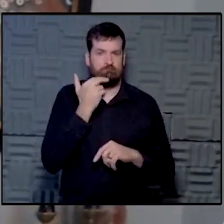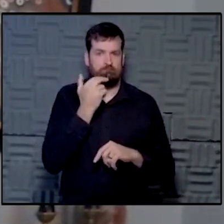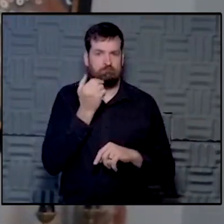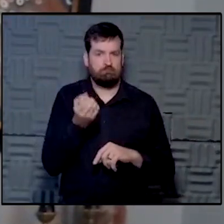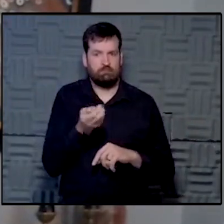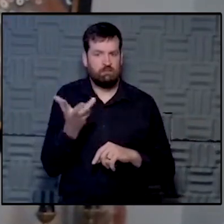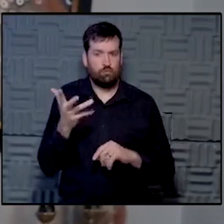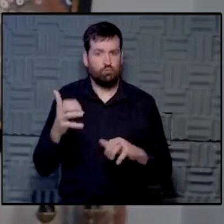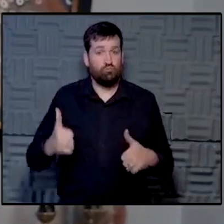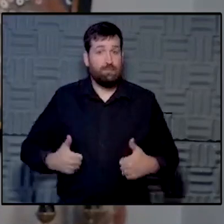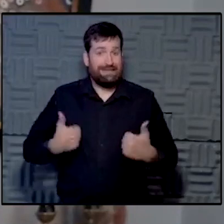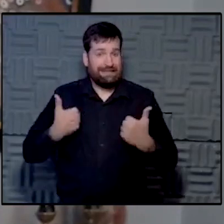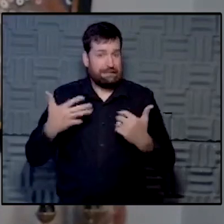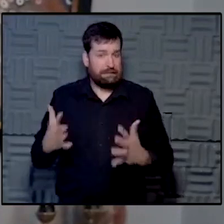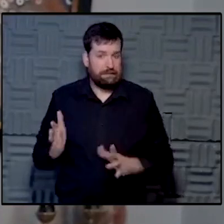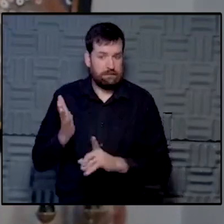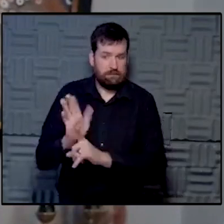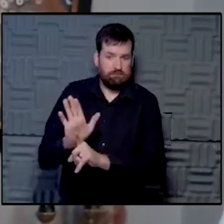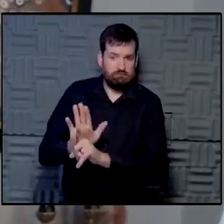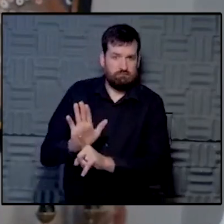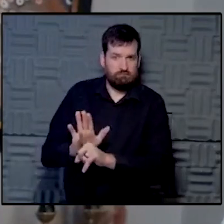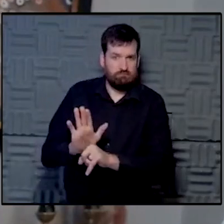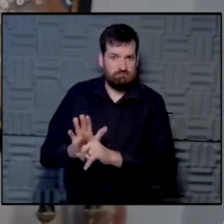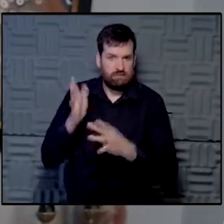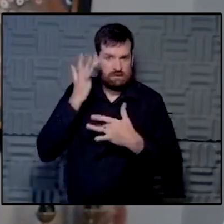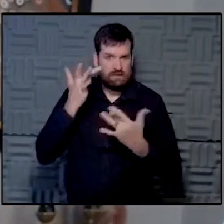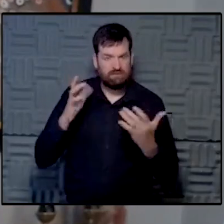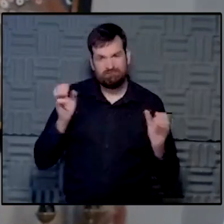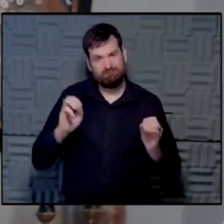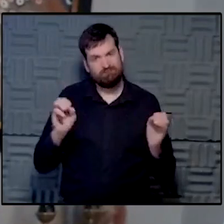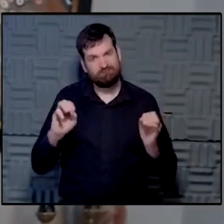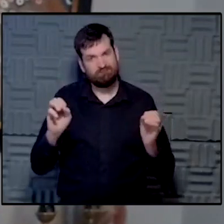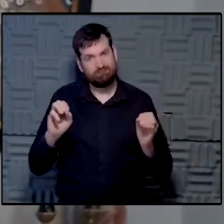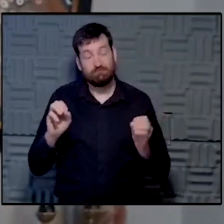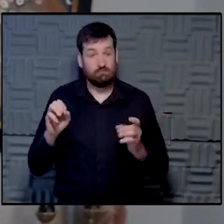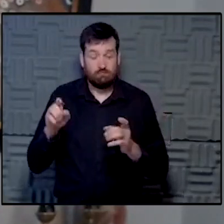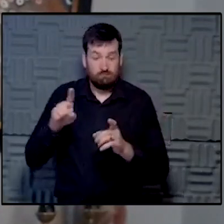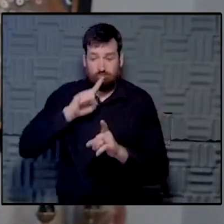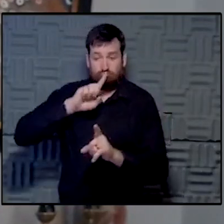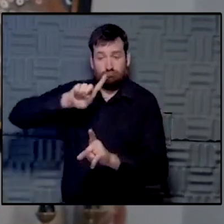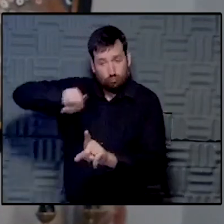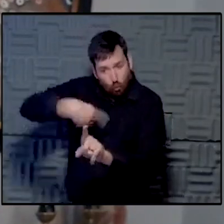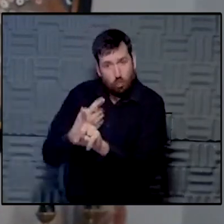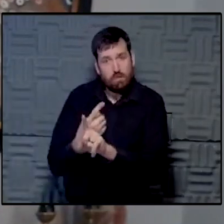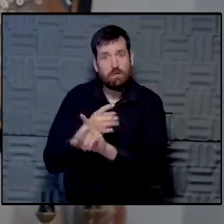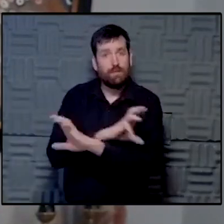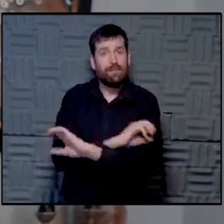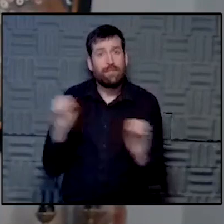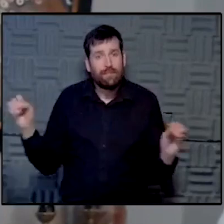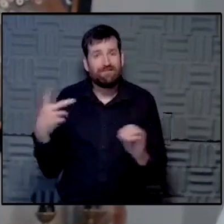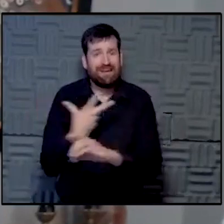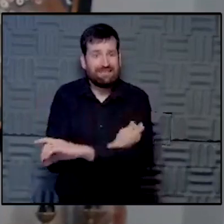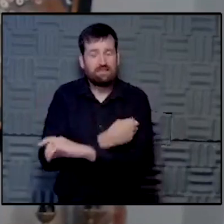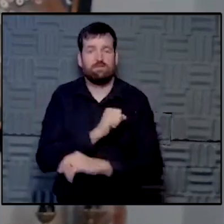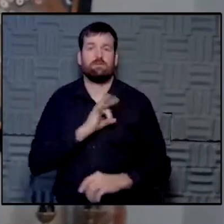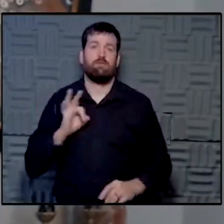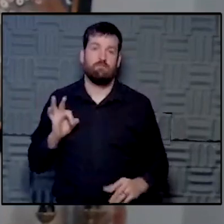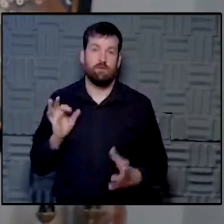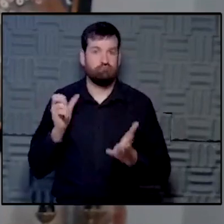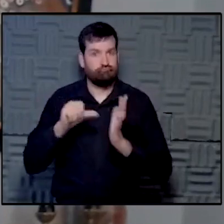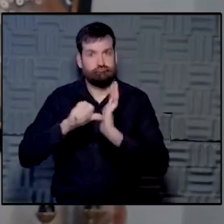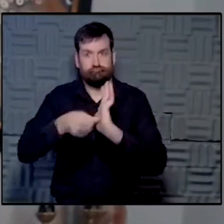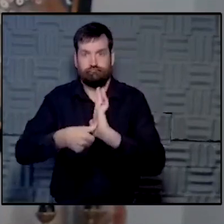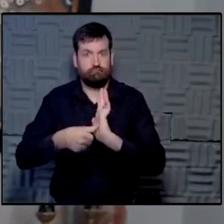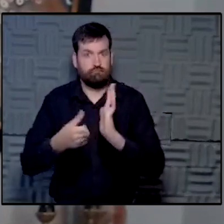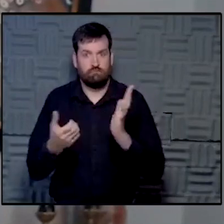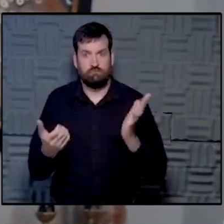of the residents get sick. It's been mostly exclusively in the unvaccinated staff members, which emphasizes the need